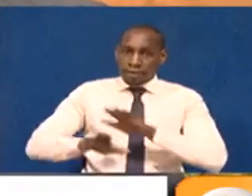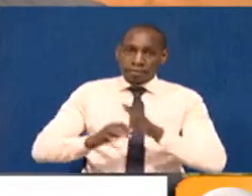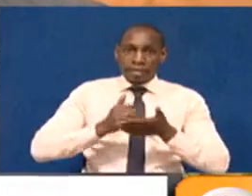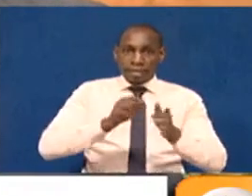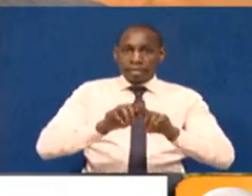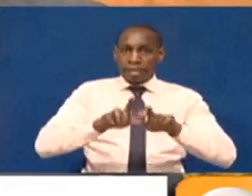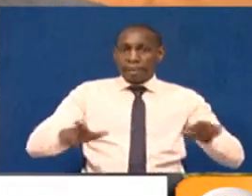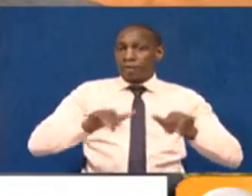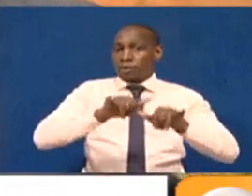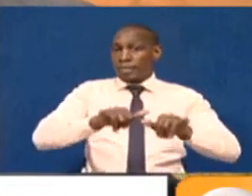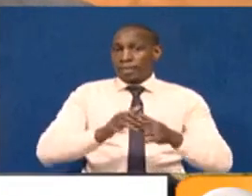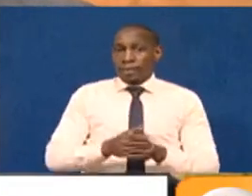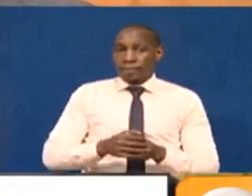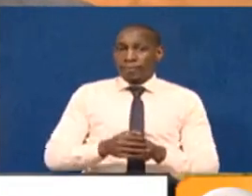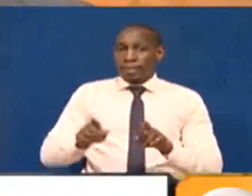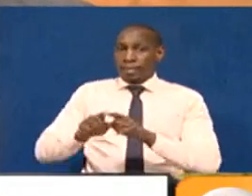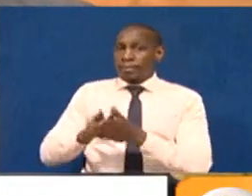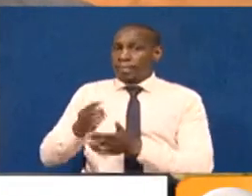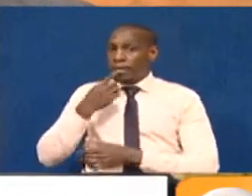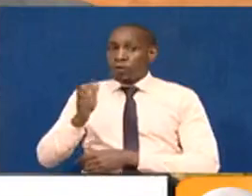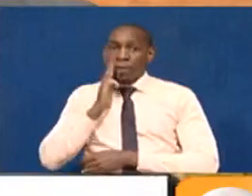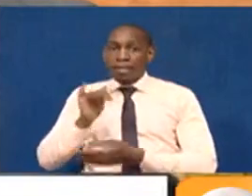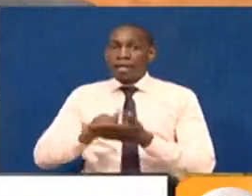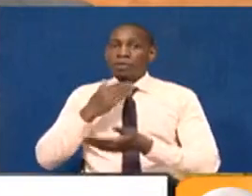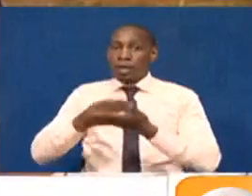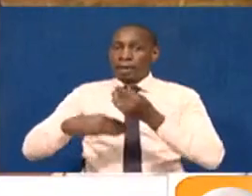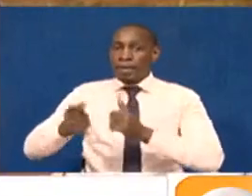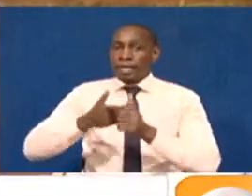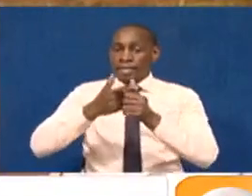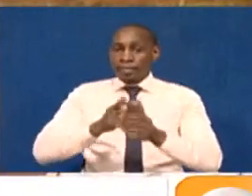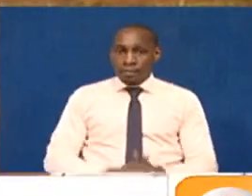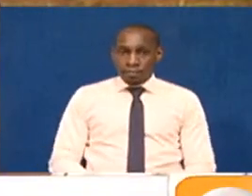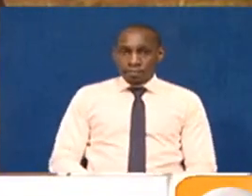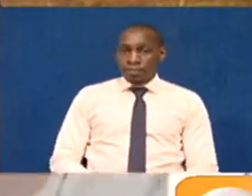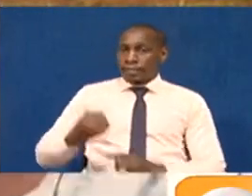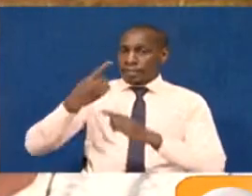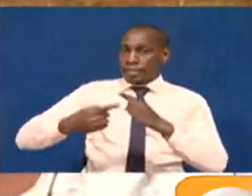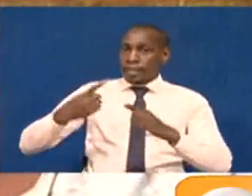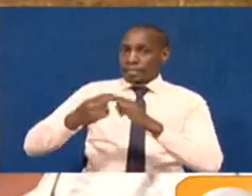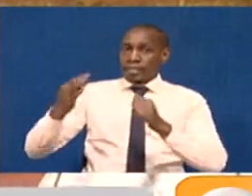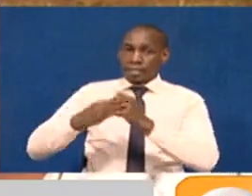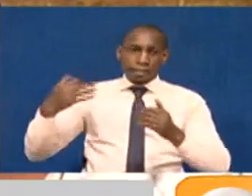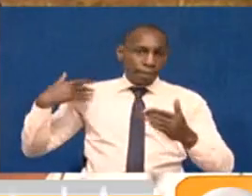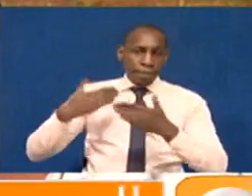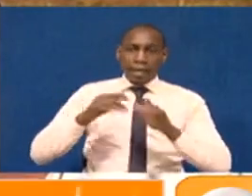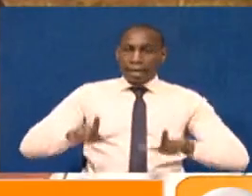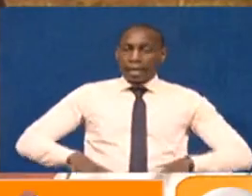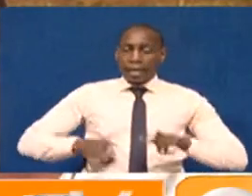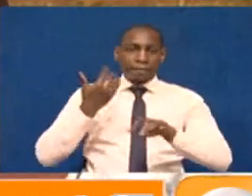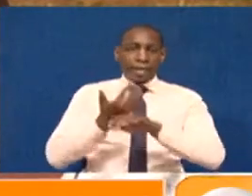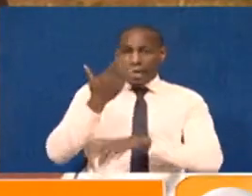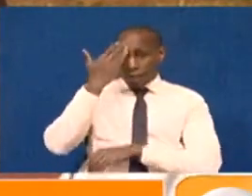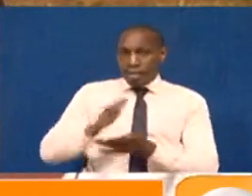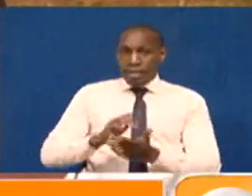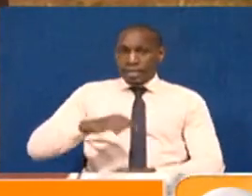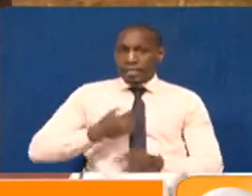unaona shamba yenye tunakaa, yeye ndiye aliambia mama nataka nikununulie zawadi. So hiyo 8 years down the line life imekuwa tricky sababu